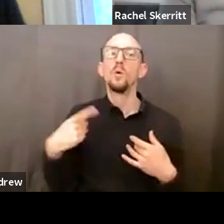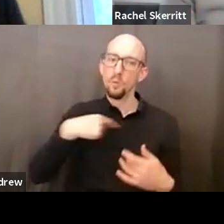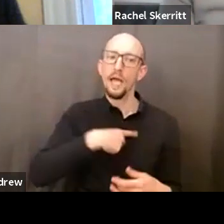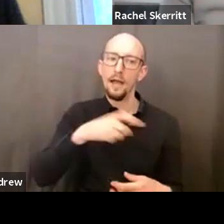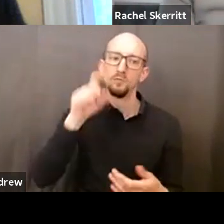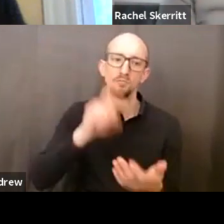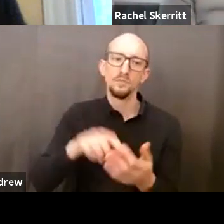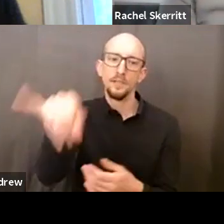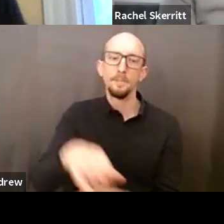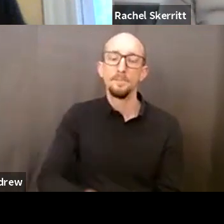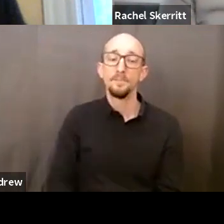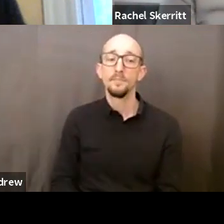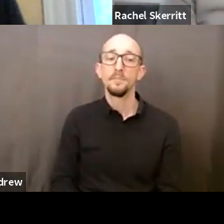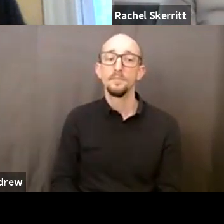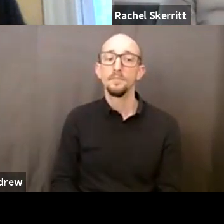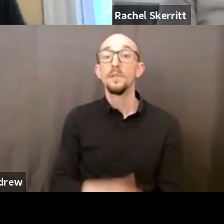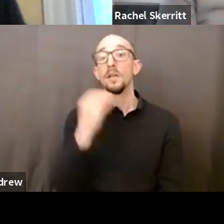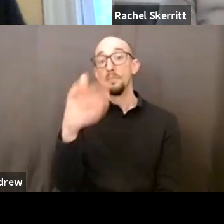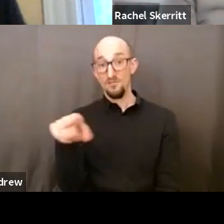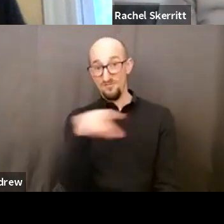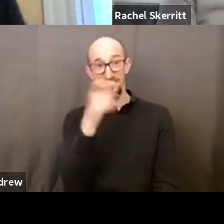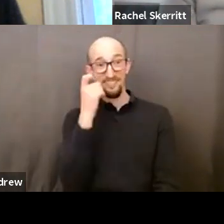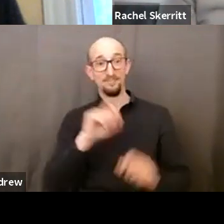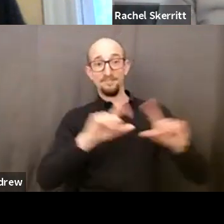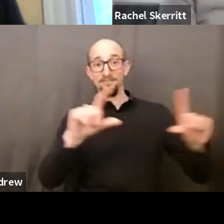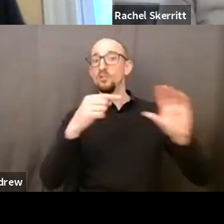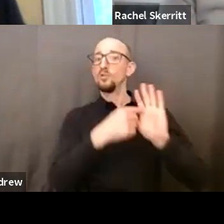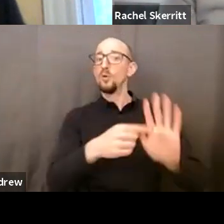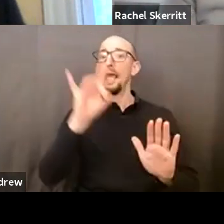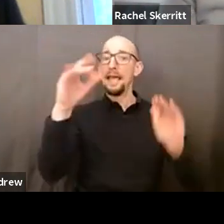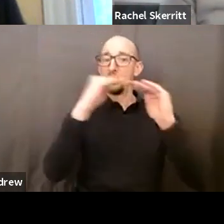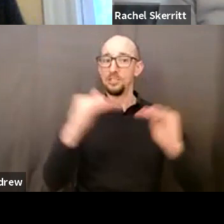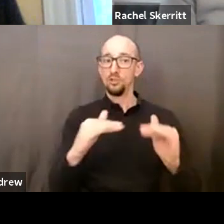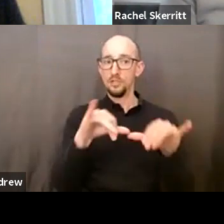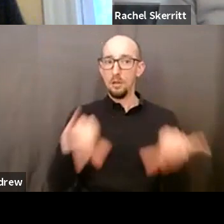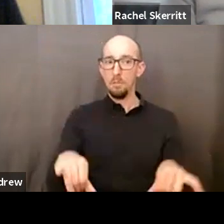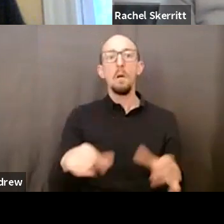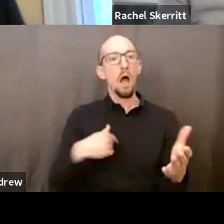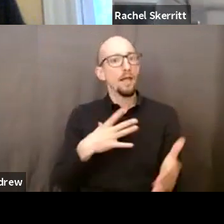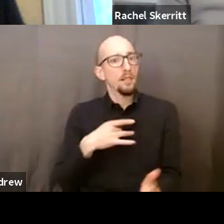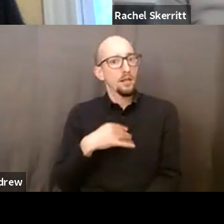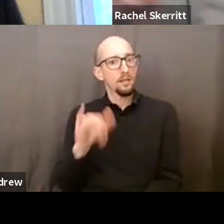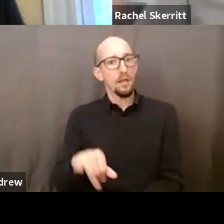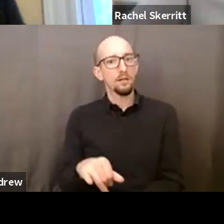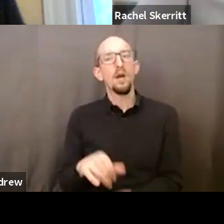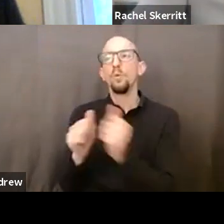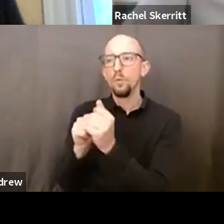I happen to like the 8-tier system, modified the way Mr. Krager suggested.